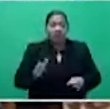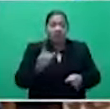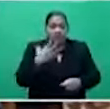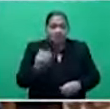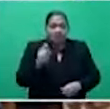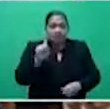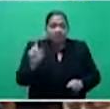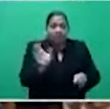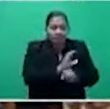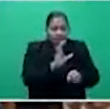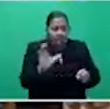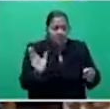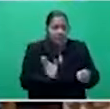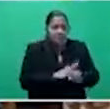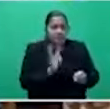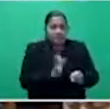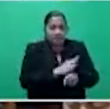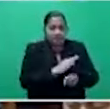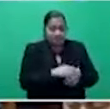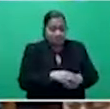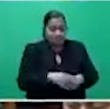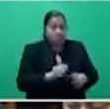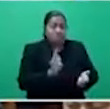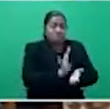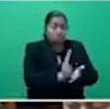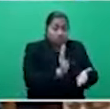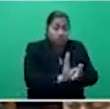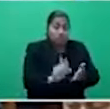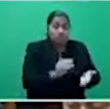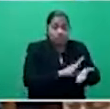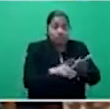because the government gave them 20-year license.